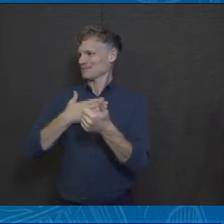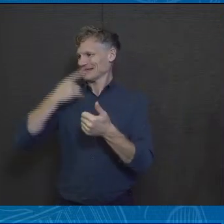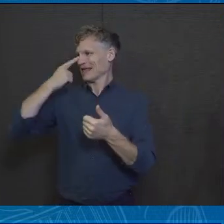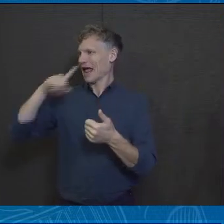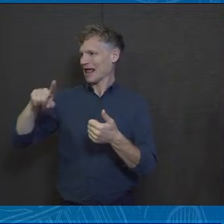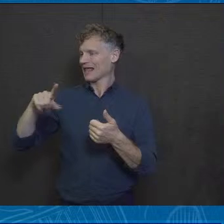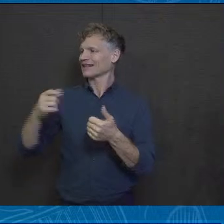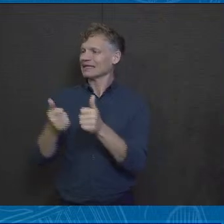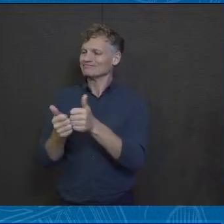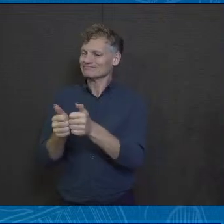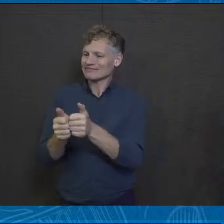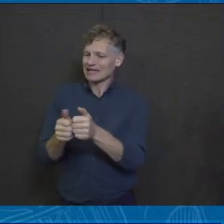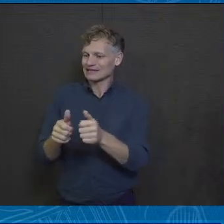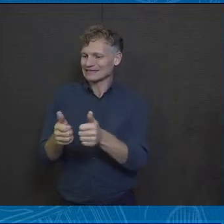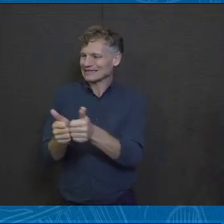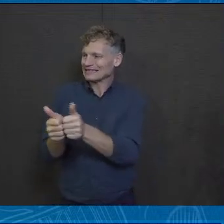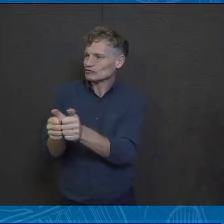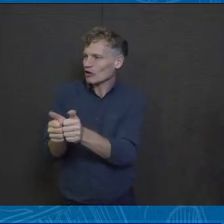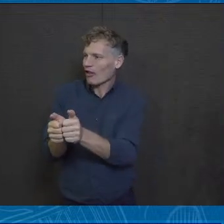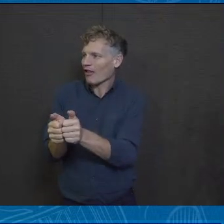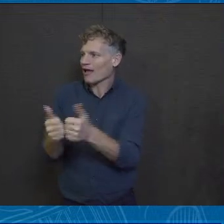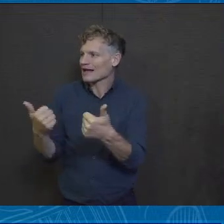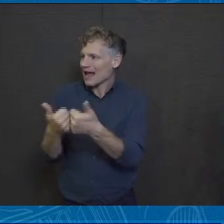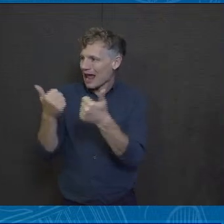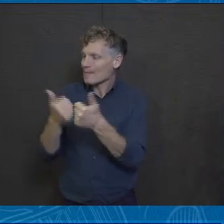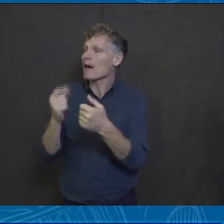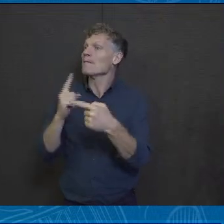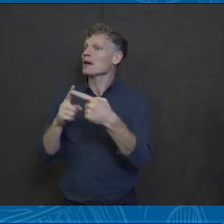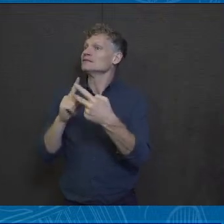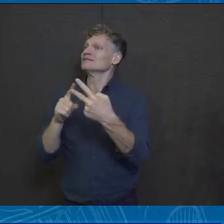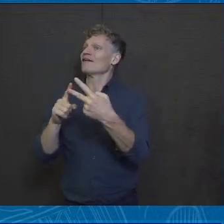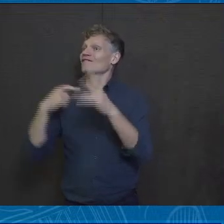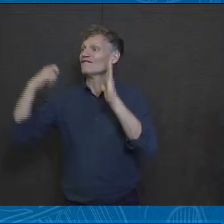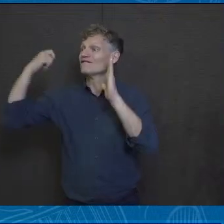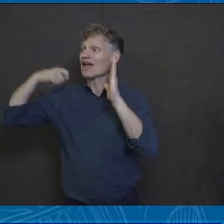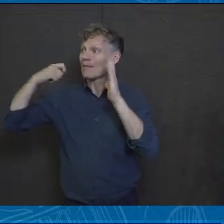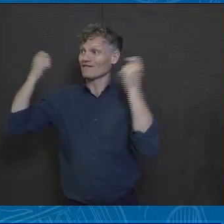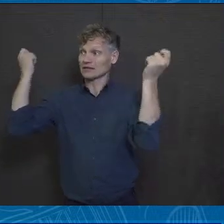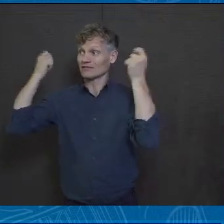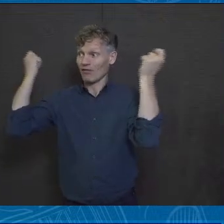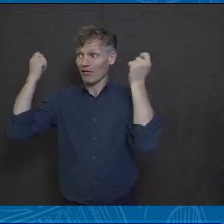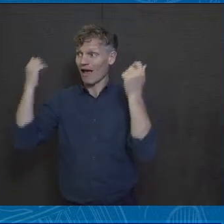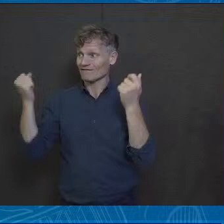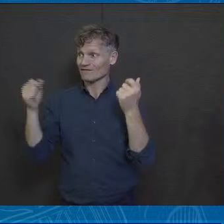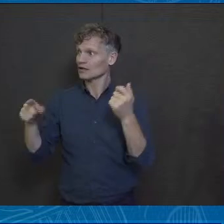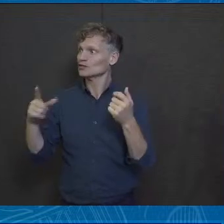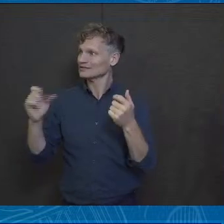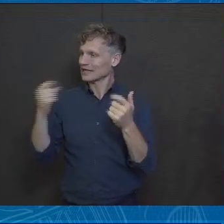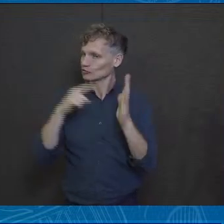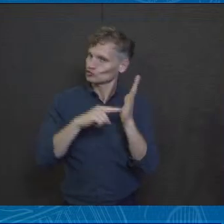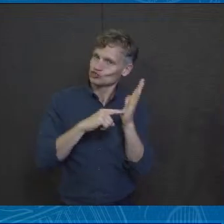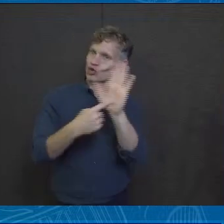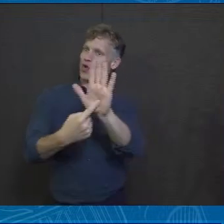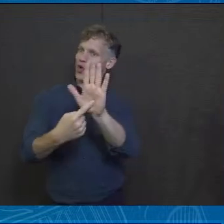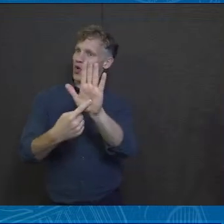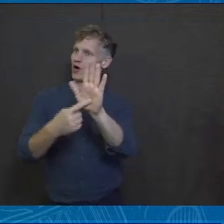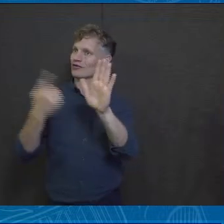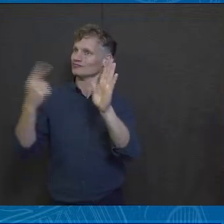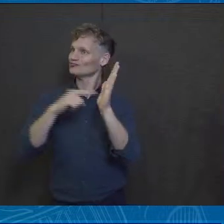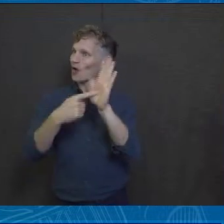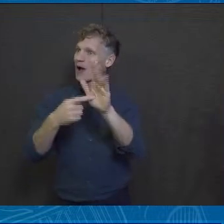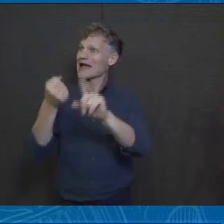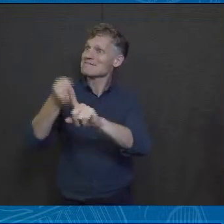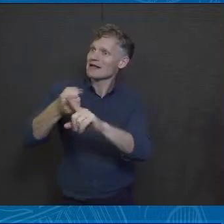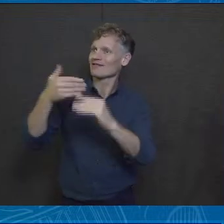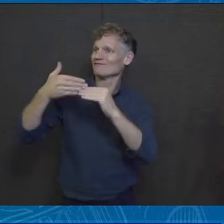digital games, and also they have the film festival for the youth in our country. You can share your views and do think about the future from now